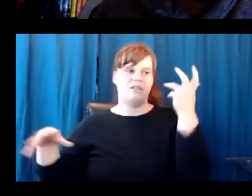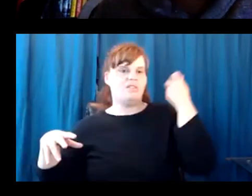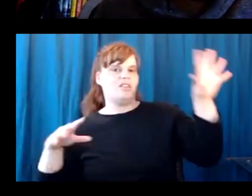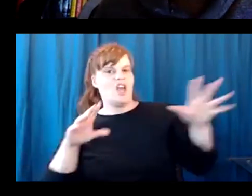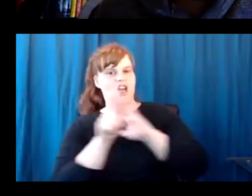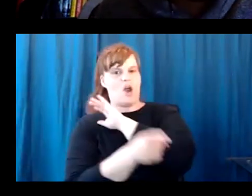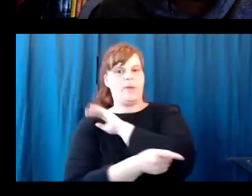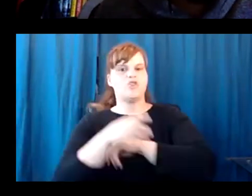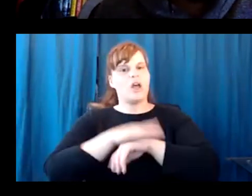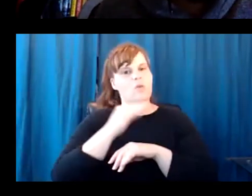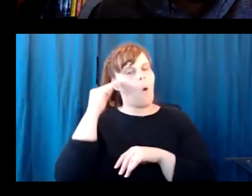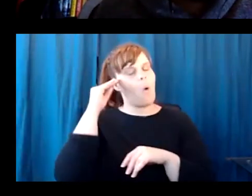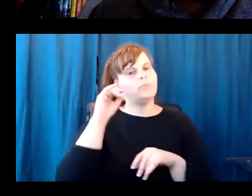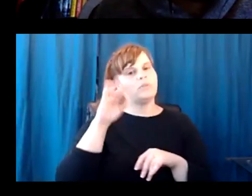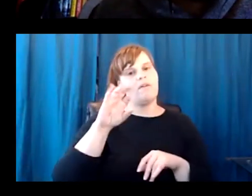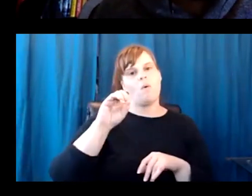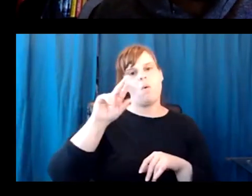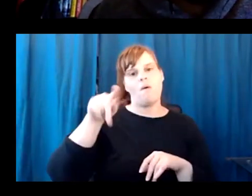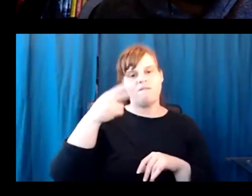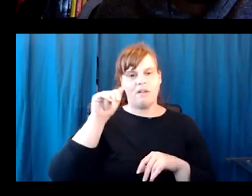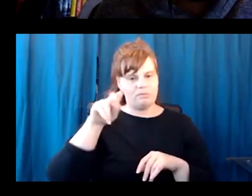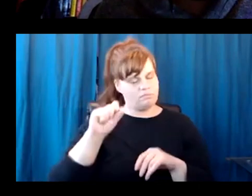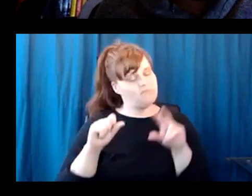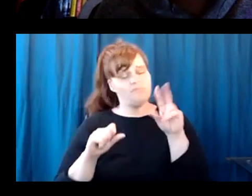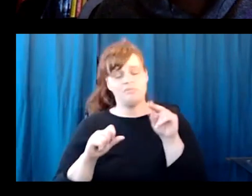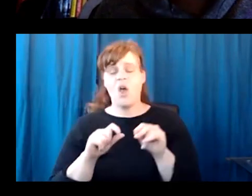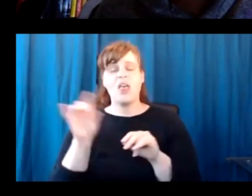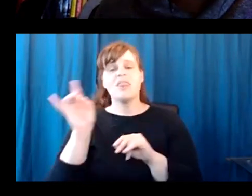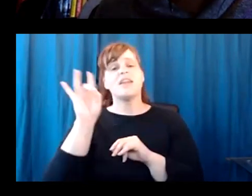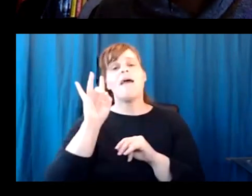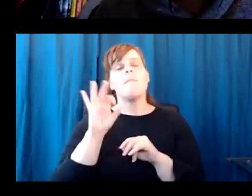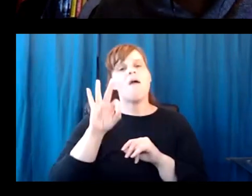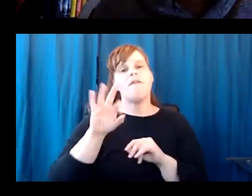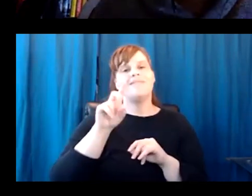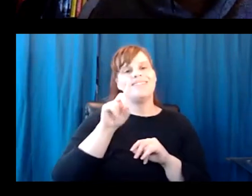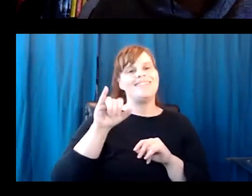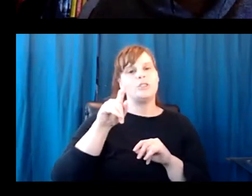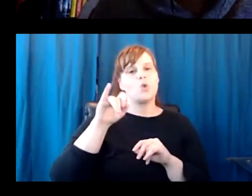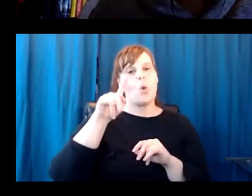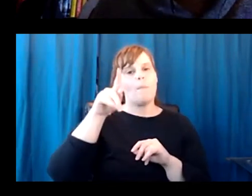The nightmare of dystopia is its inevitability.